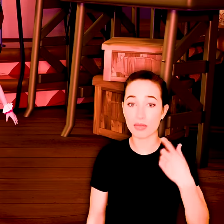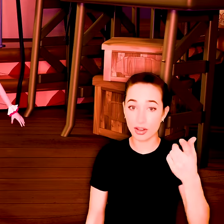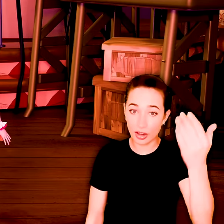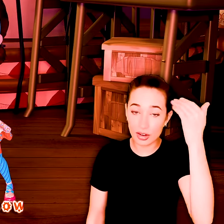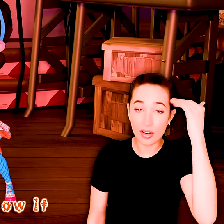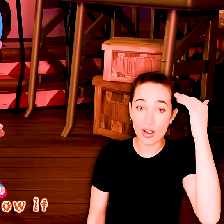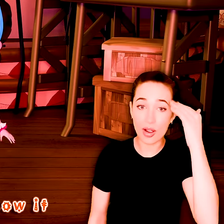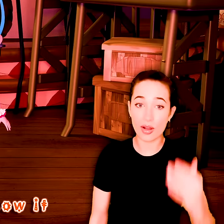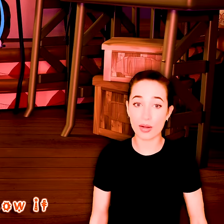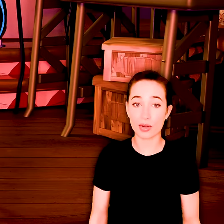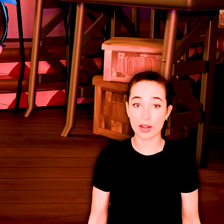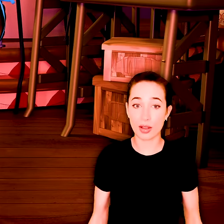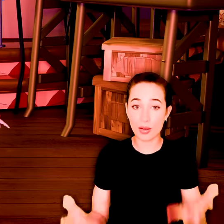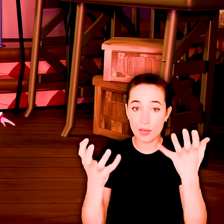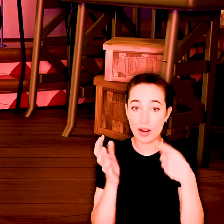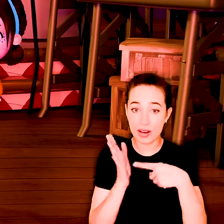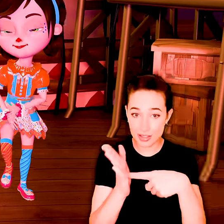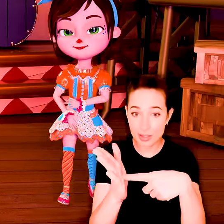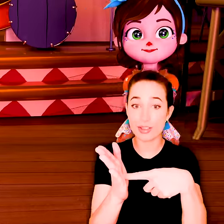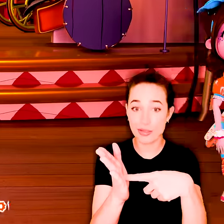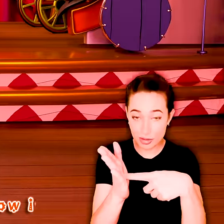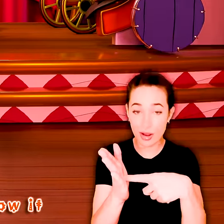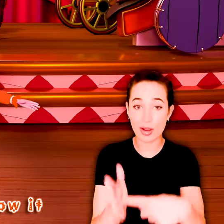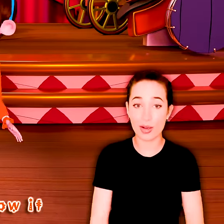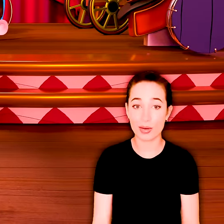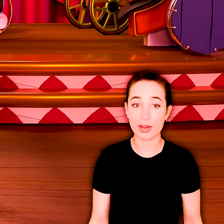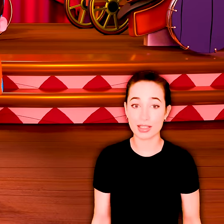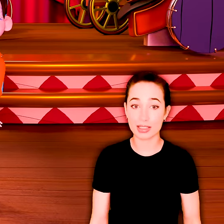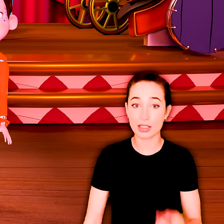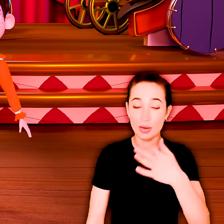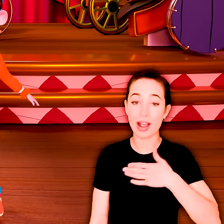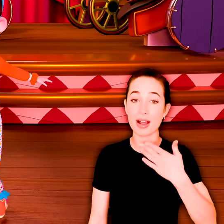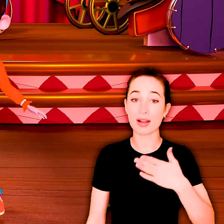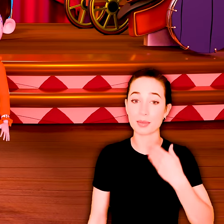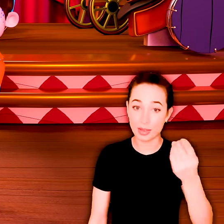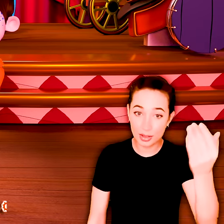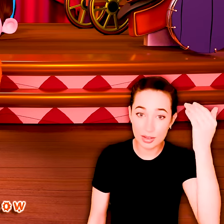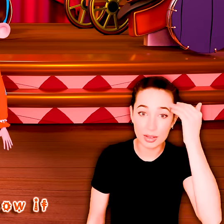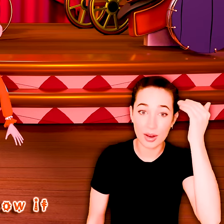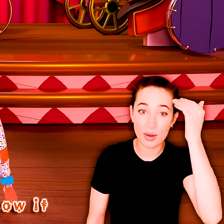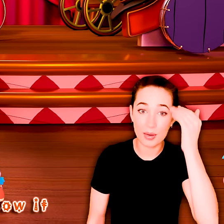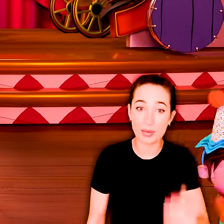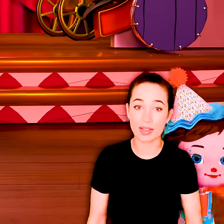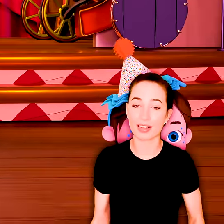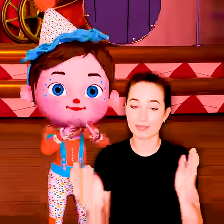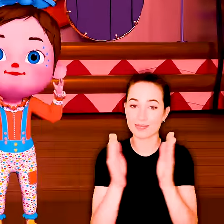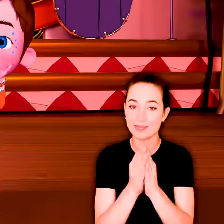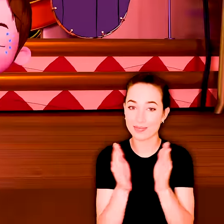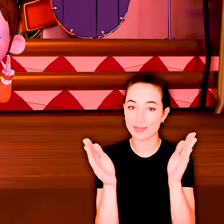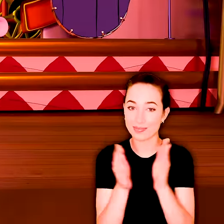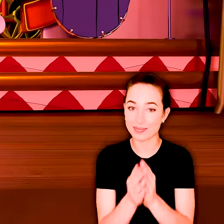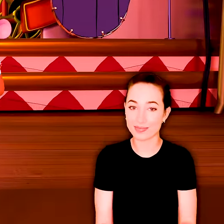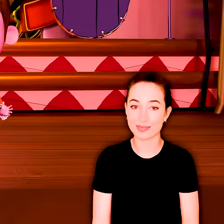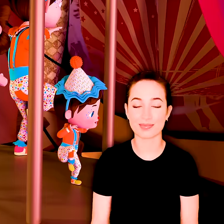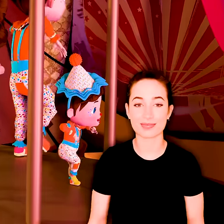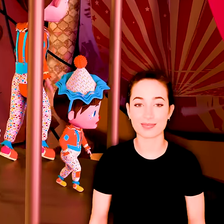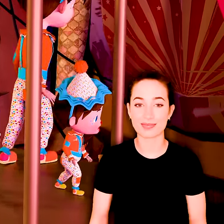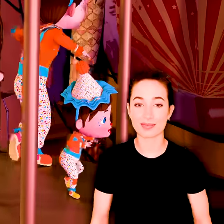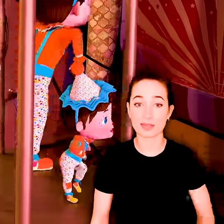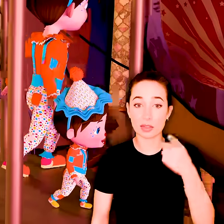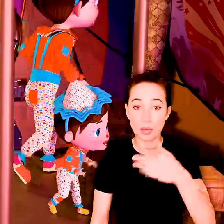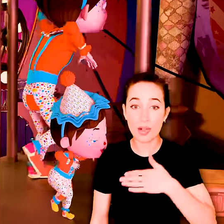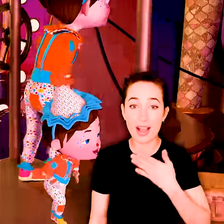if you're happy and you know it and you really want to show it if you're happy and you know it clap your hands